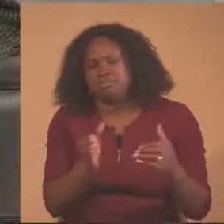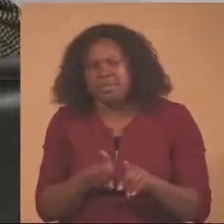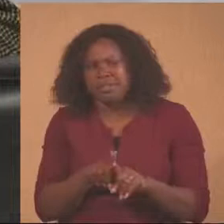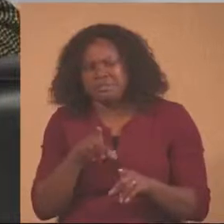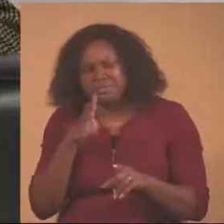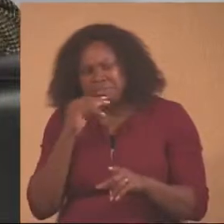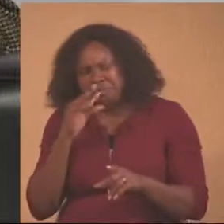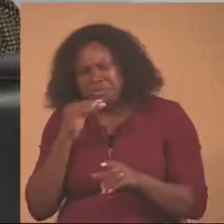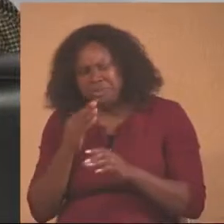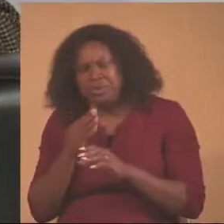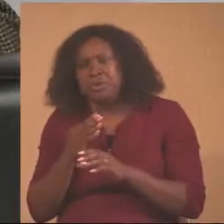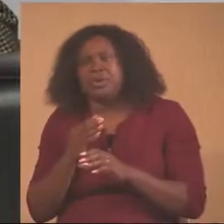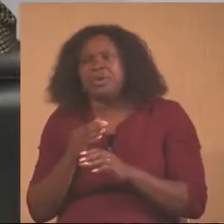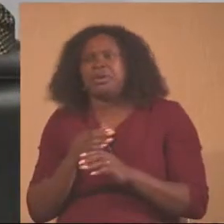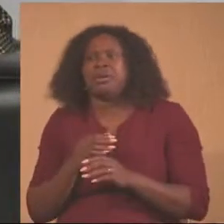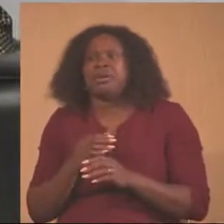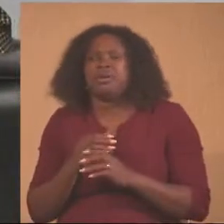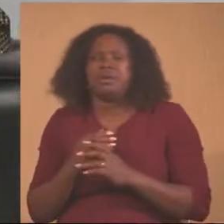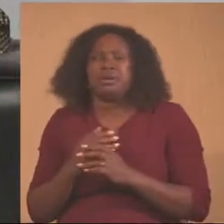say,